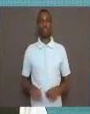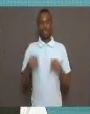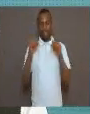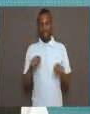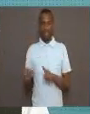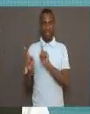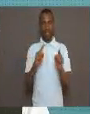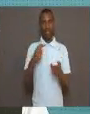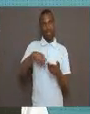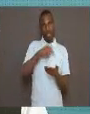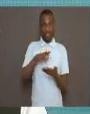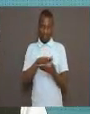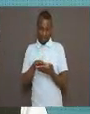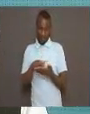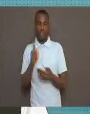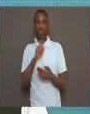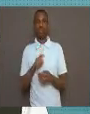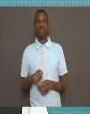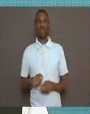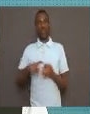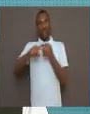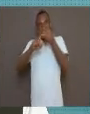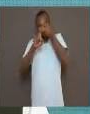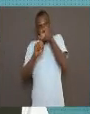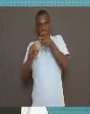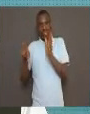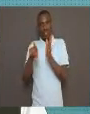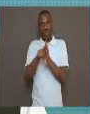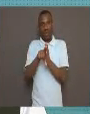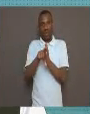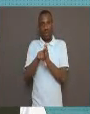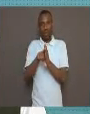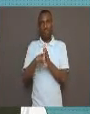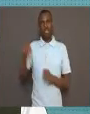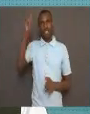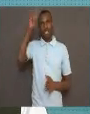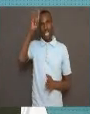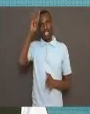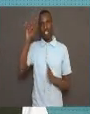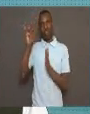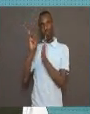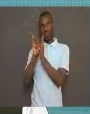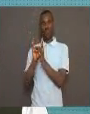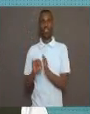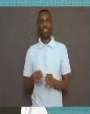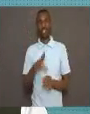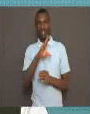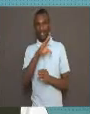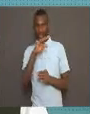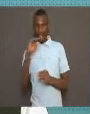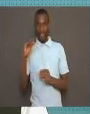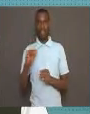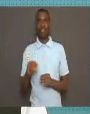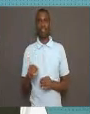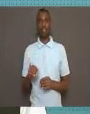Today, we will study Hooke's law, Young's modulus, and the